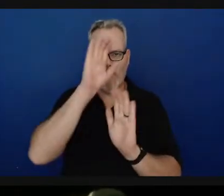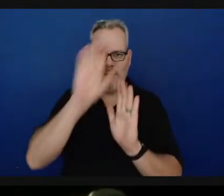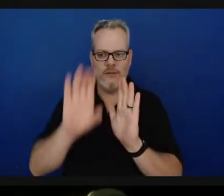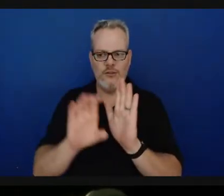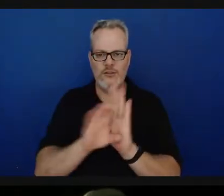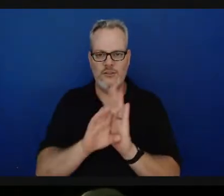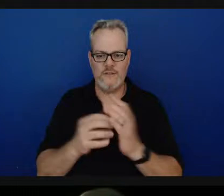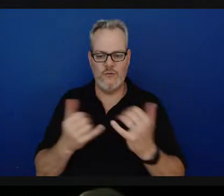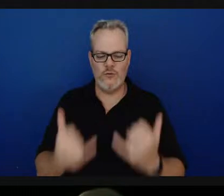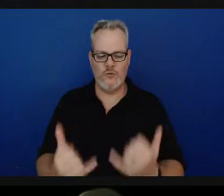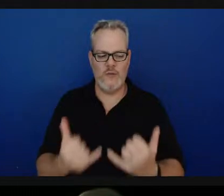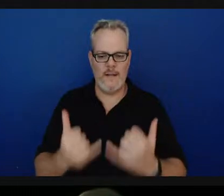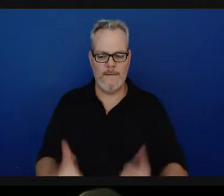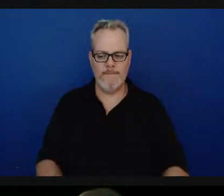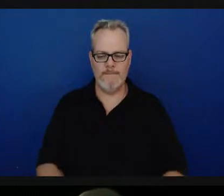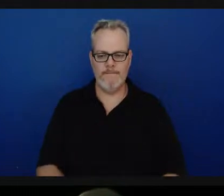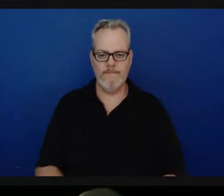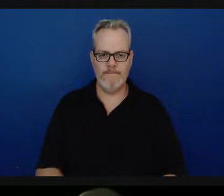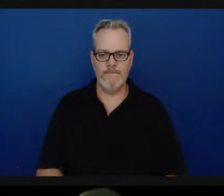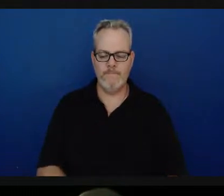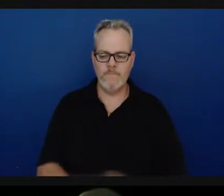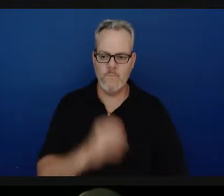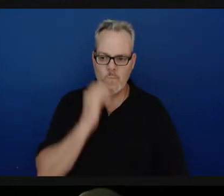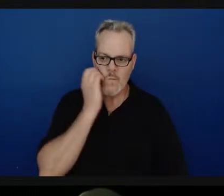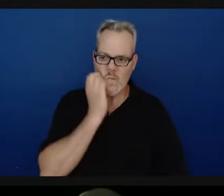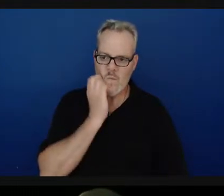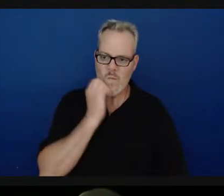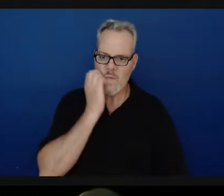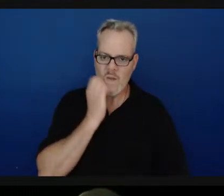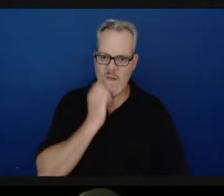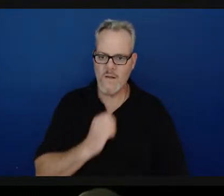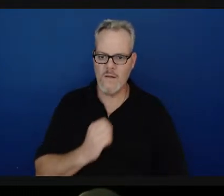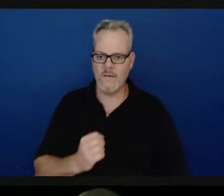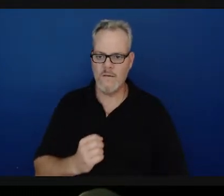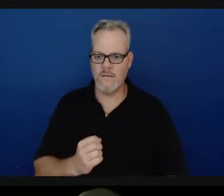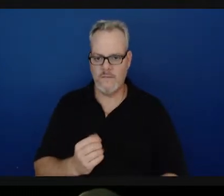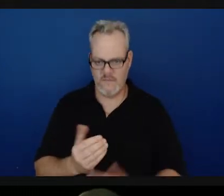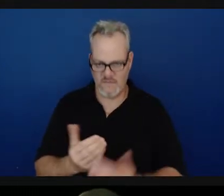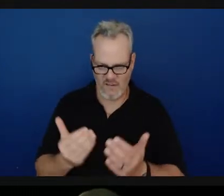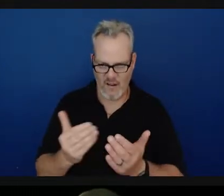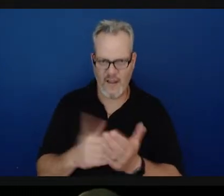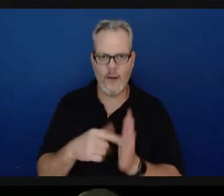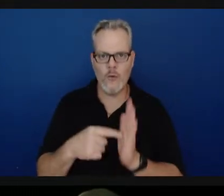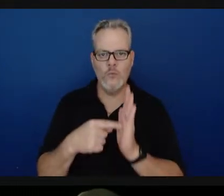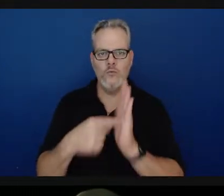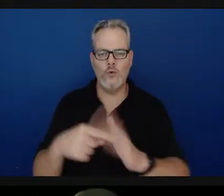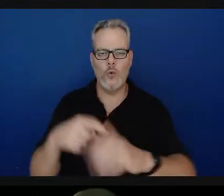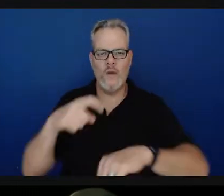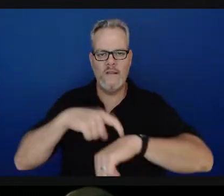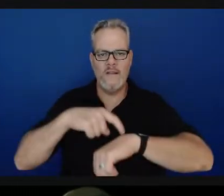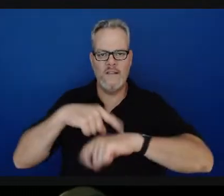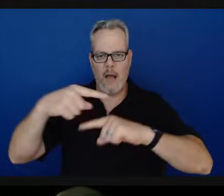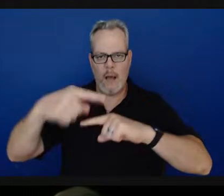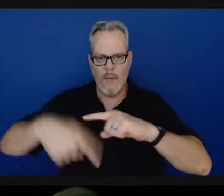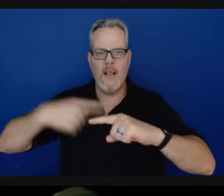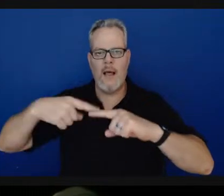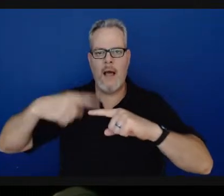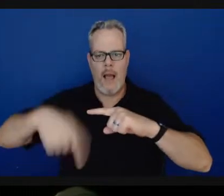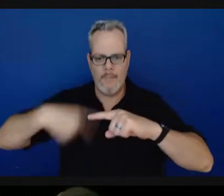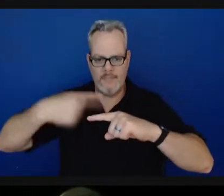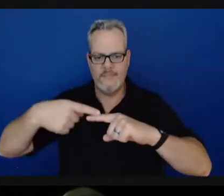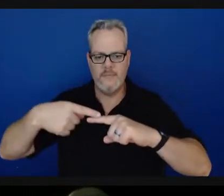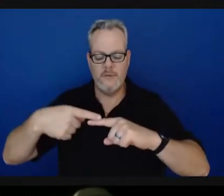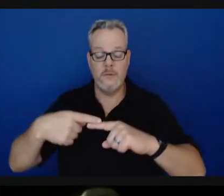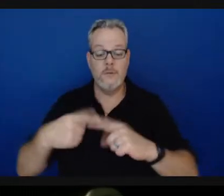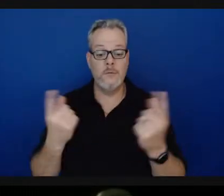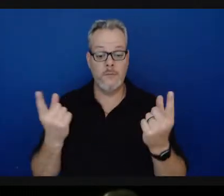today. So what we'll do is go to the time lapses now. And what I thought I could do with the time lapses is we'll